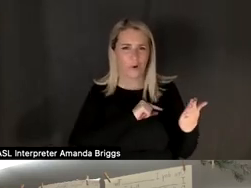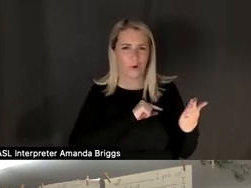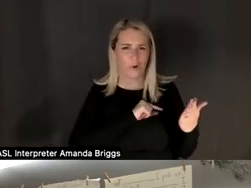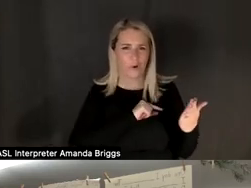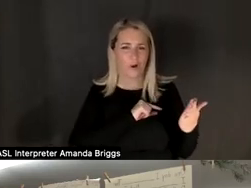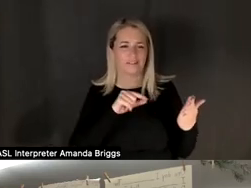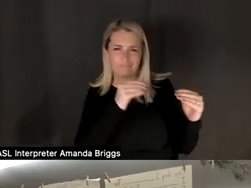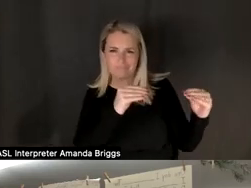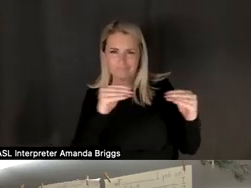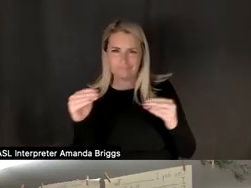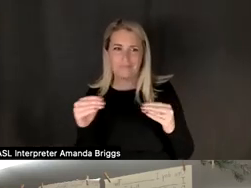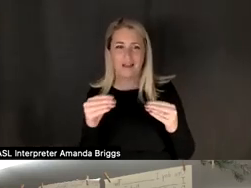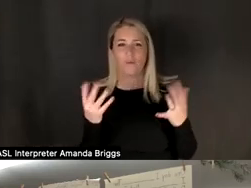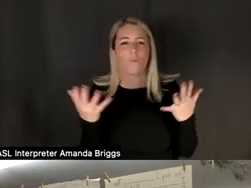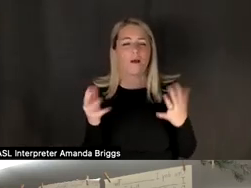English.